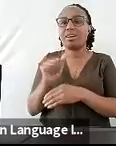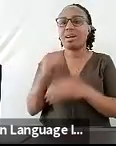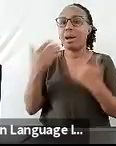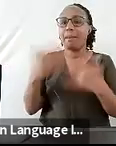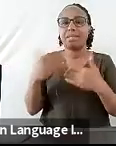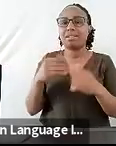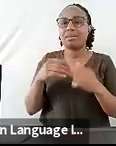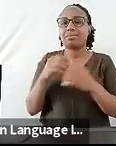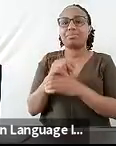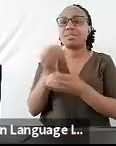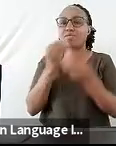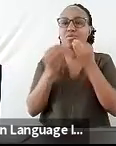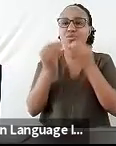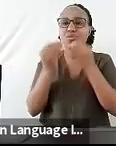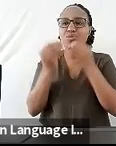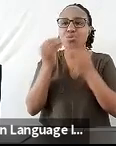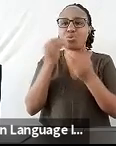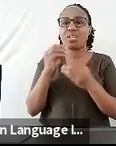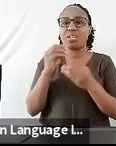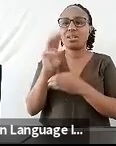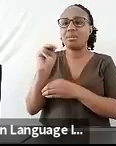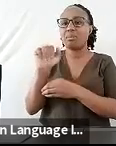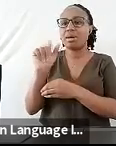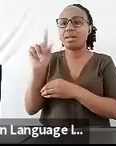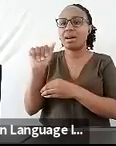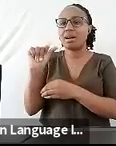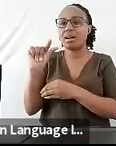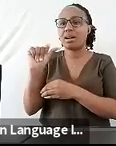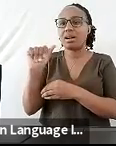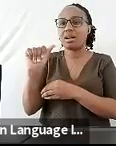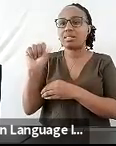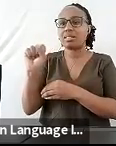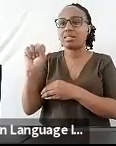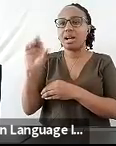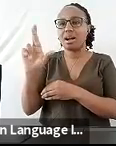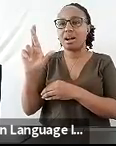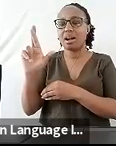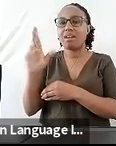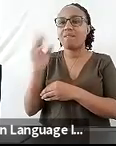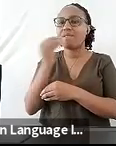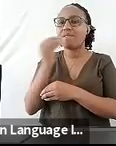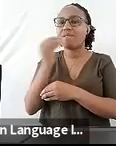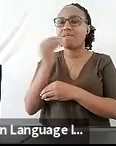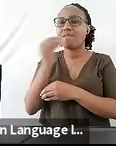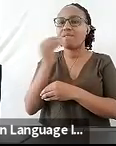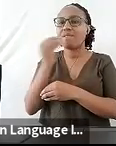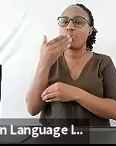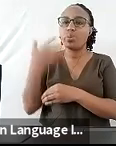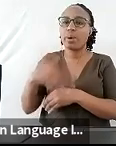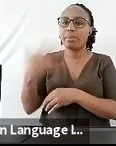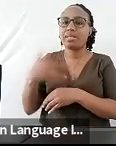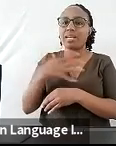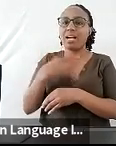Madagascar, where the there is amazing. Food. Oh my God. And the rum. Oh. The rum